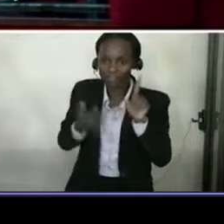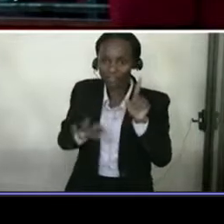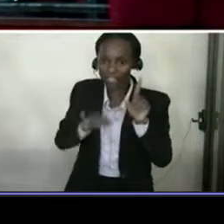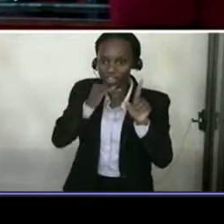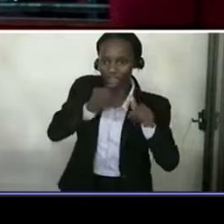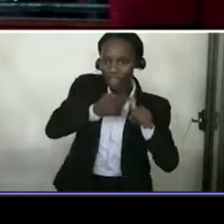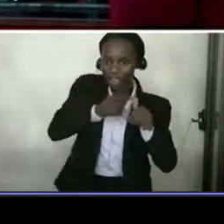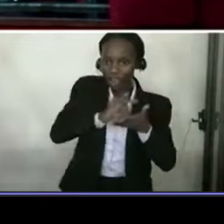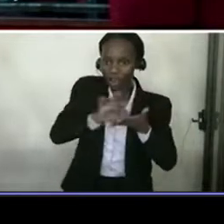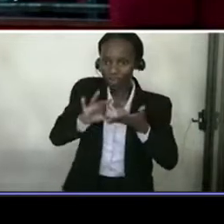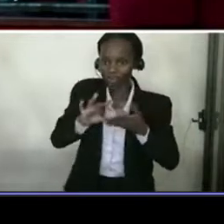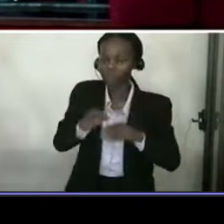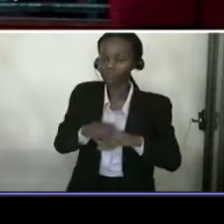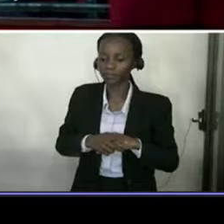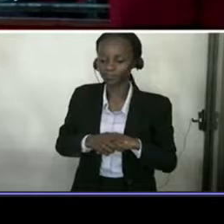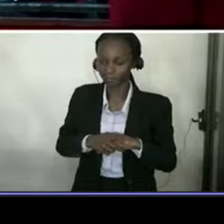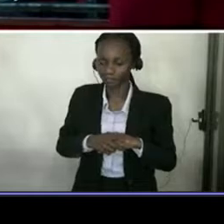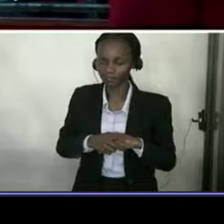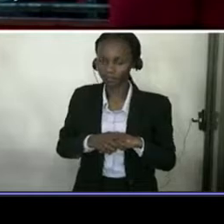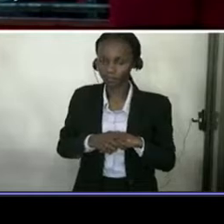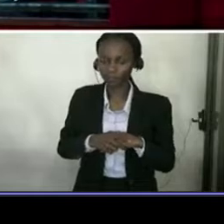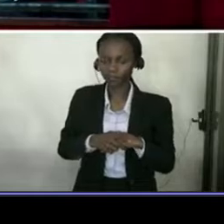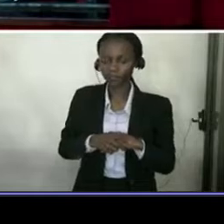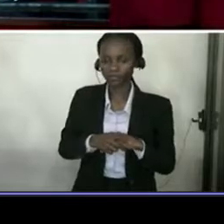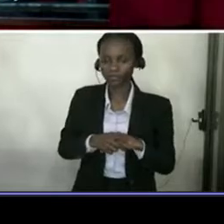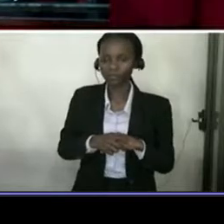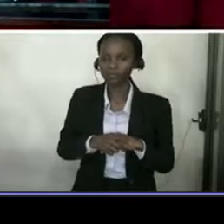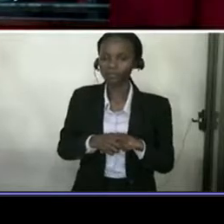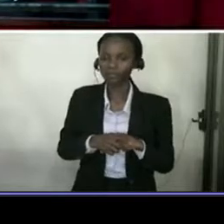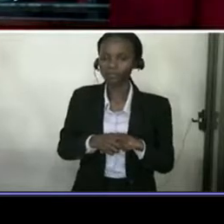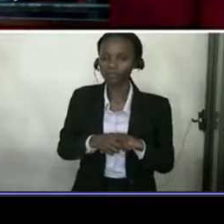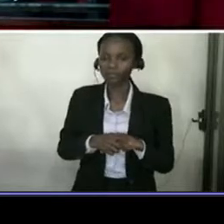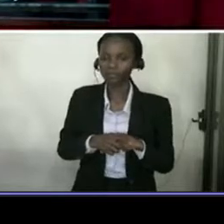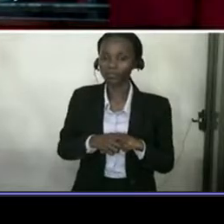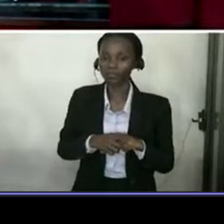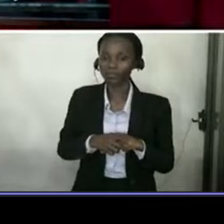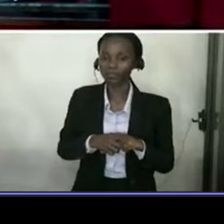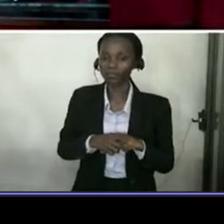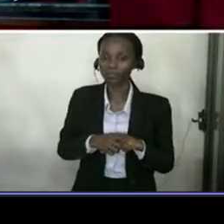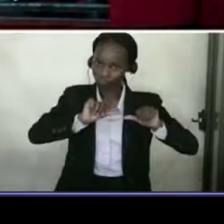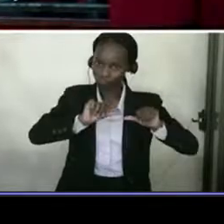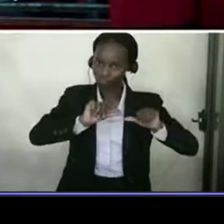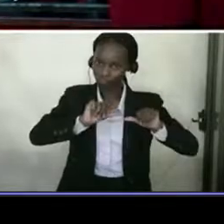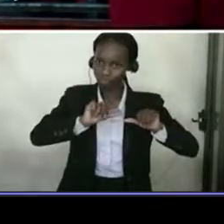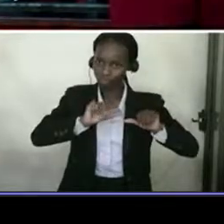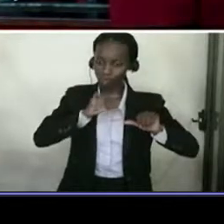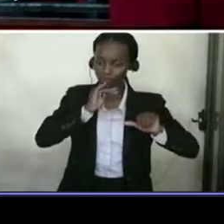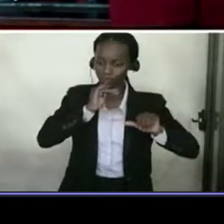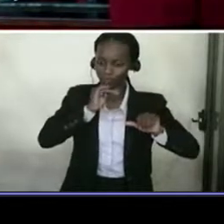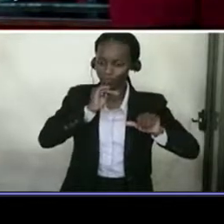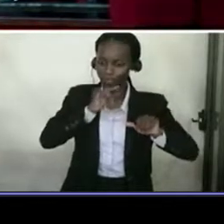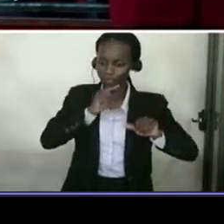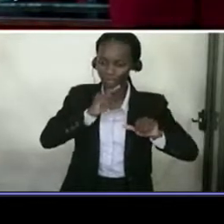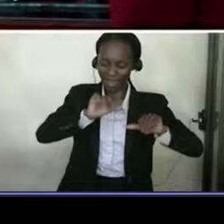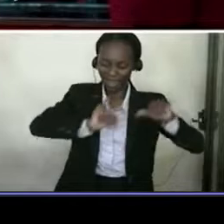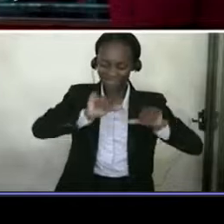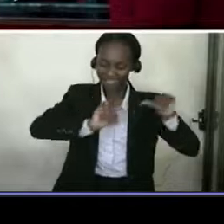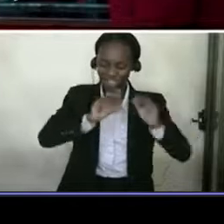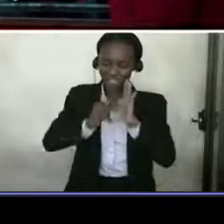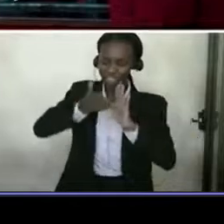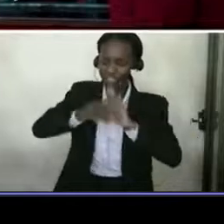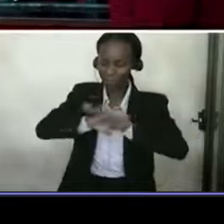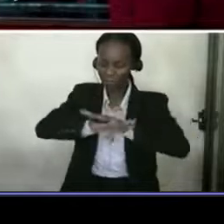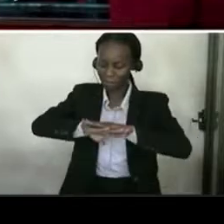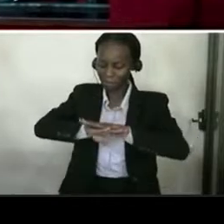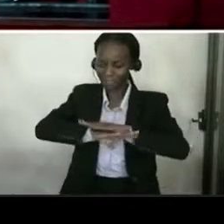teams are analogous to a doctor performing a service that requires to meet the bare minimum standard in saving